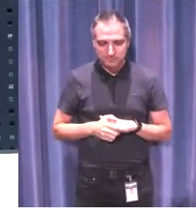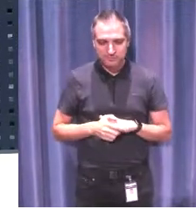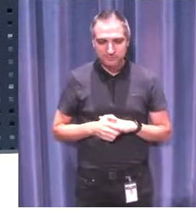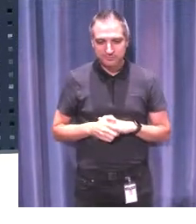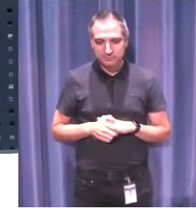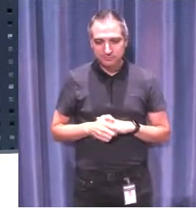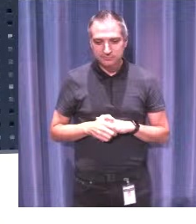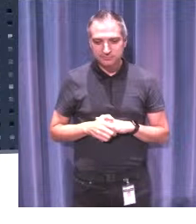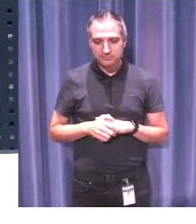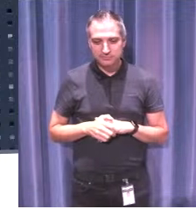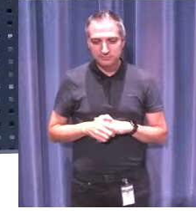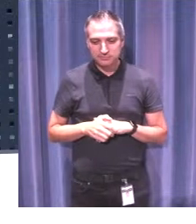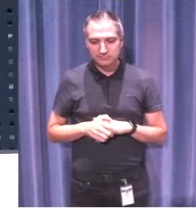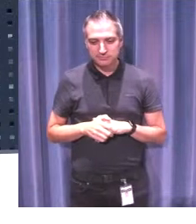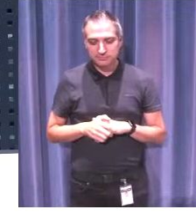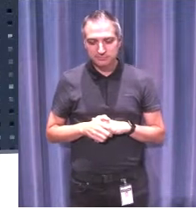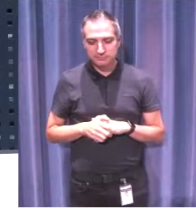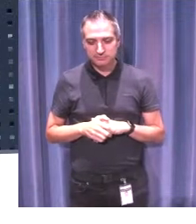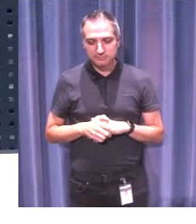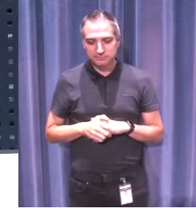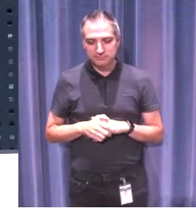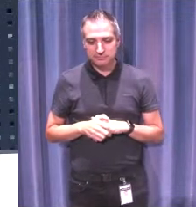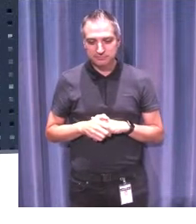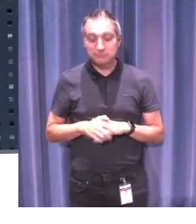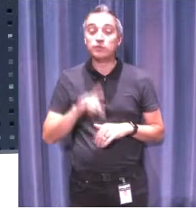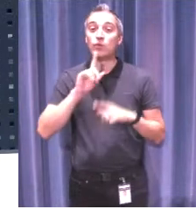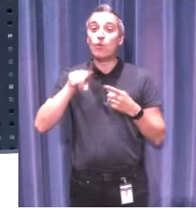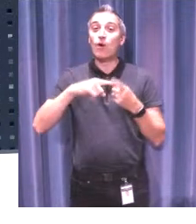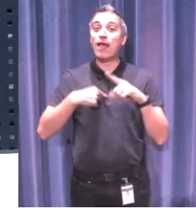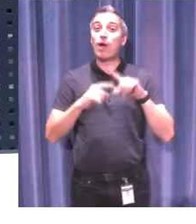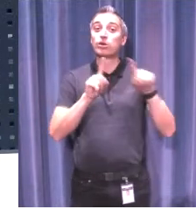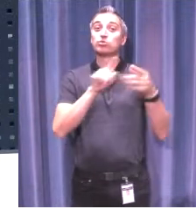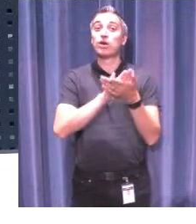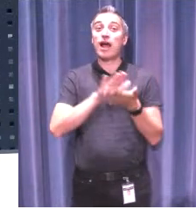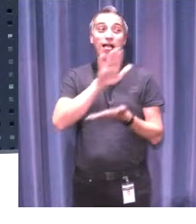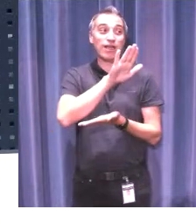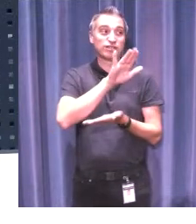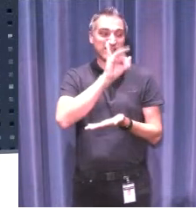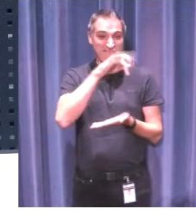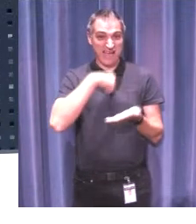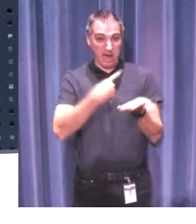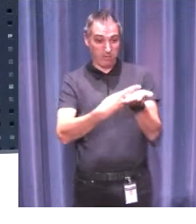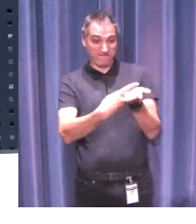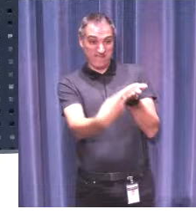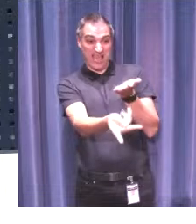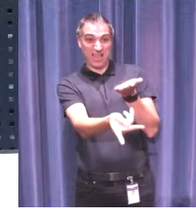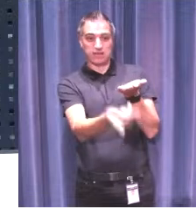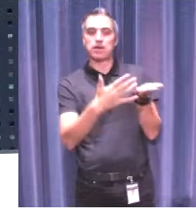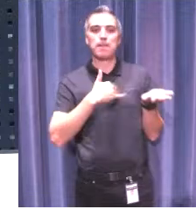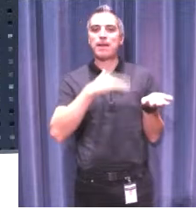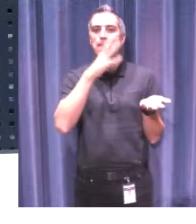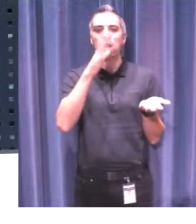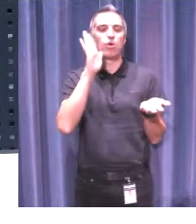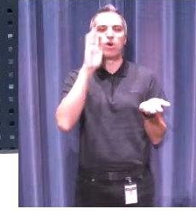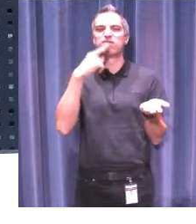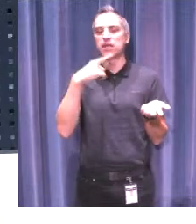When I went to college, if I had flunked out, my mother just would have sent me